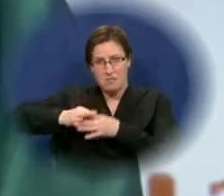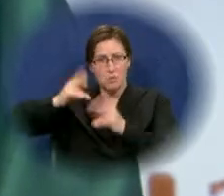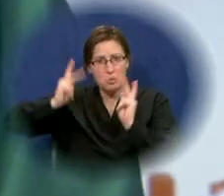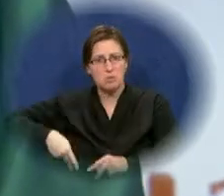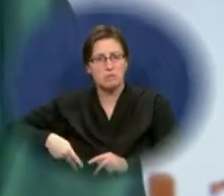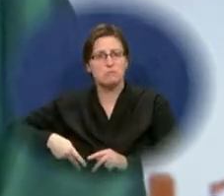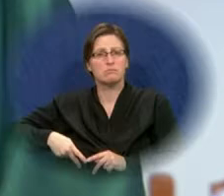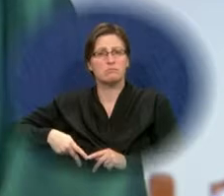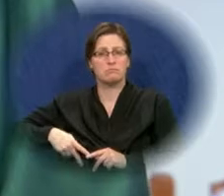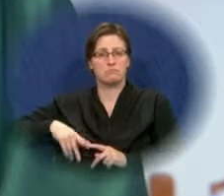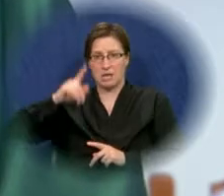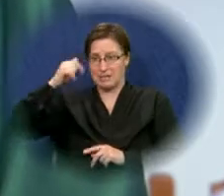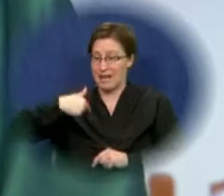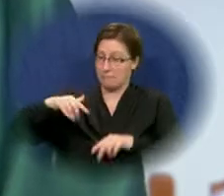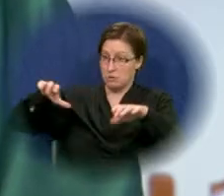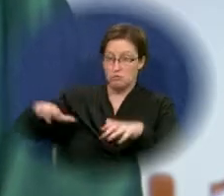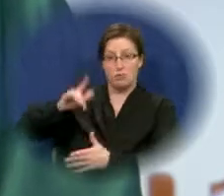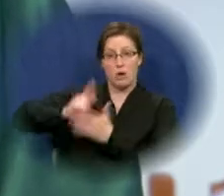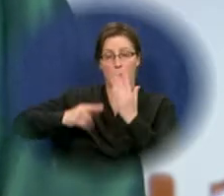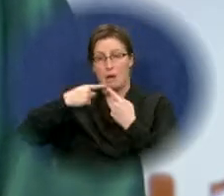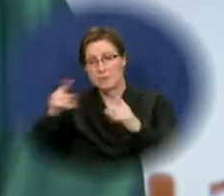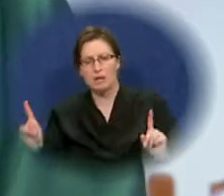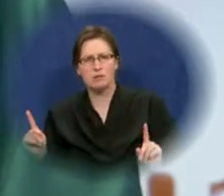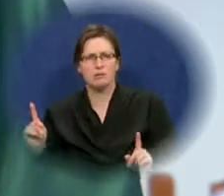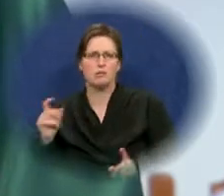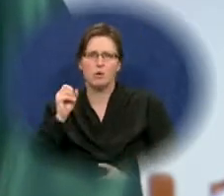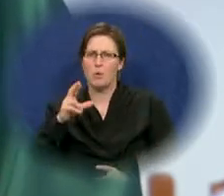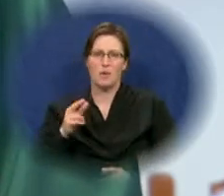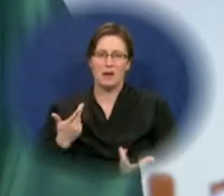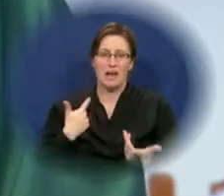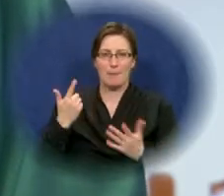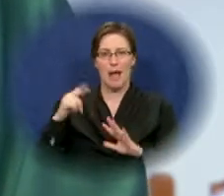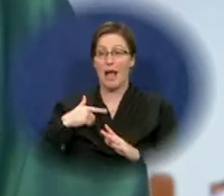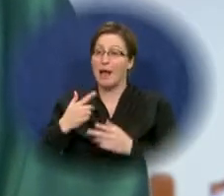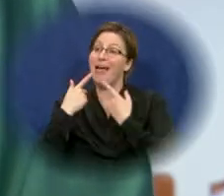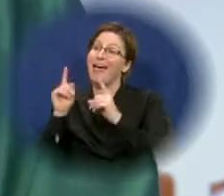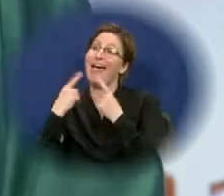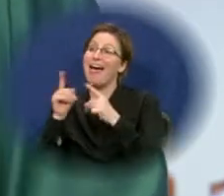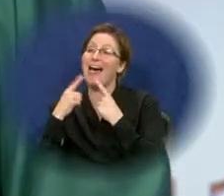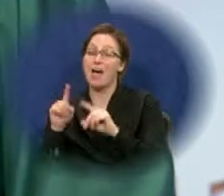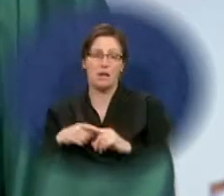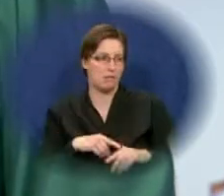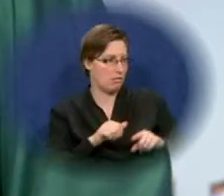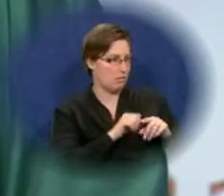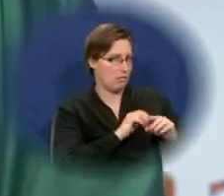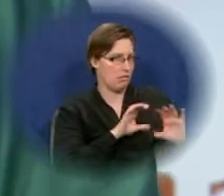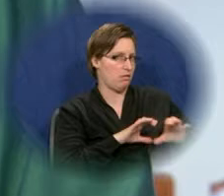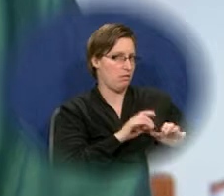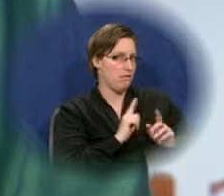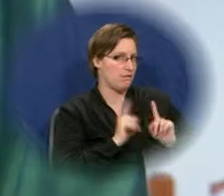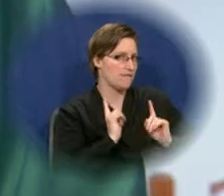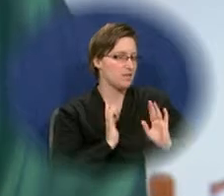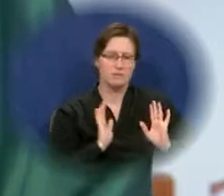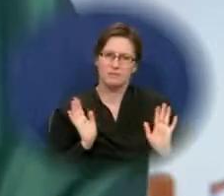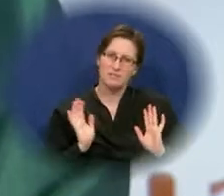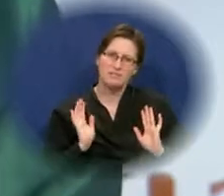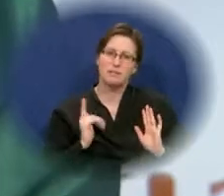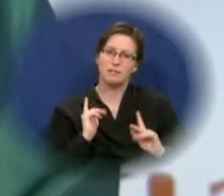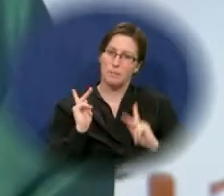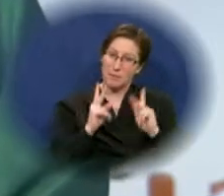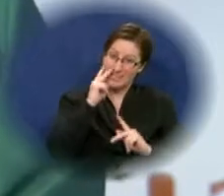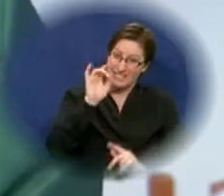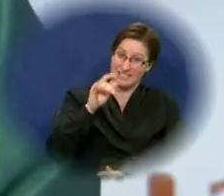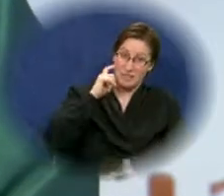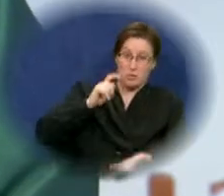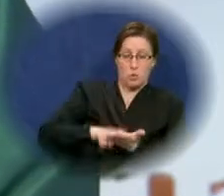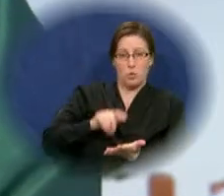deeply in love with and striving to be faithful followers of Jesus Christ? Do people see that in our actions and our behaviors, how